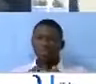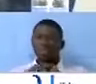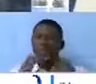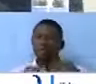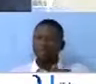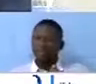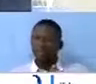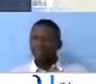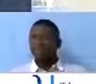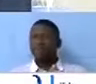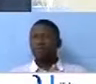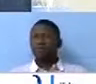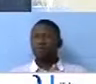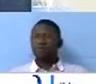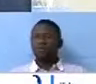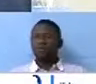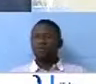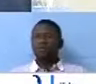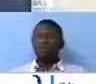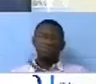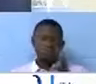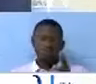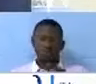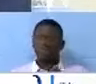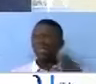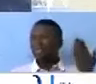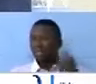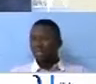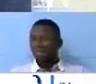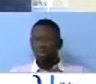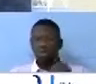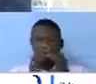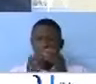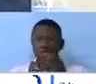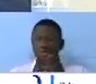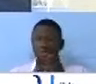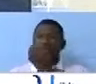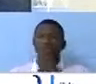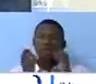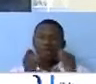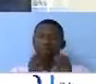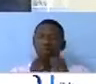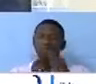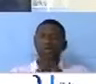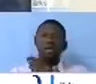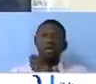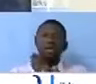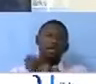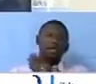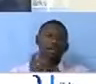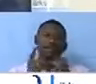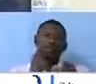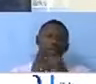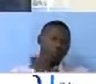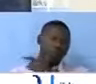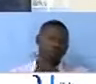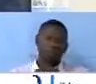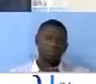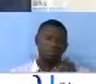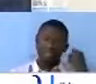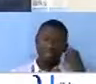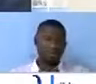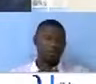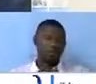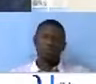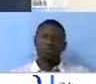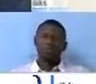If I told you that the environment was suicidal, look, I cannot tell Mr. President that, look, these people, they are not this, but I